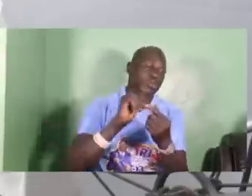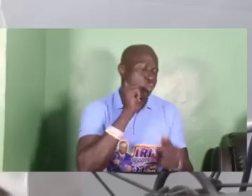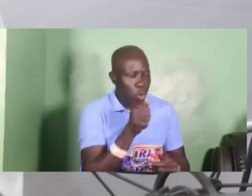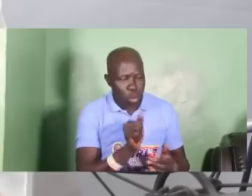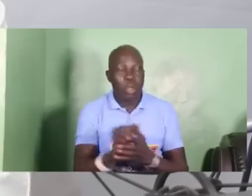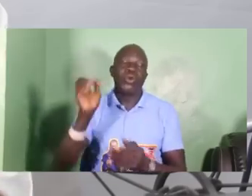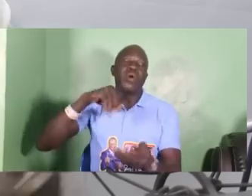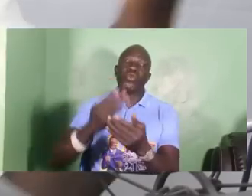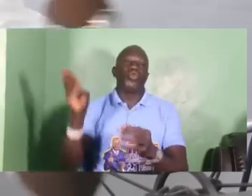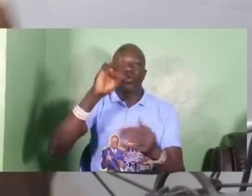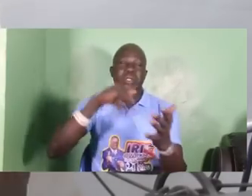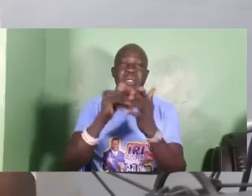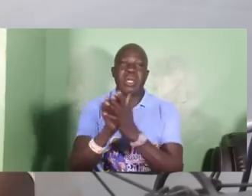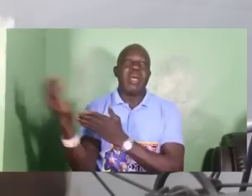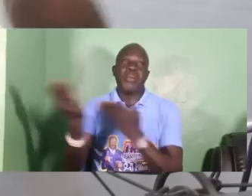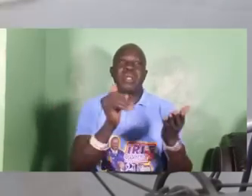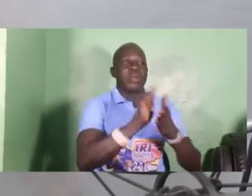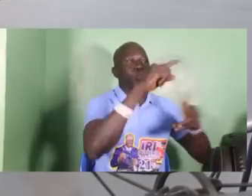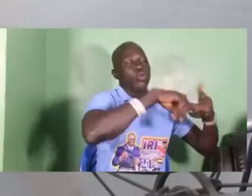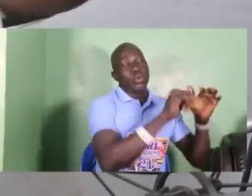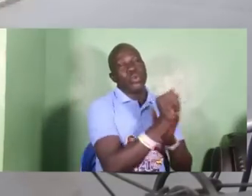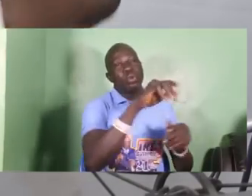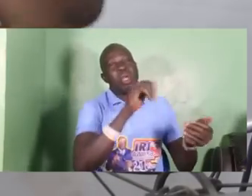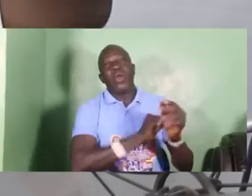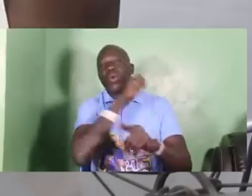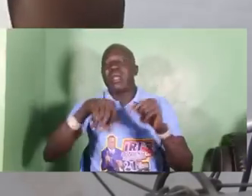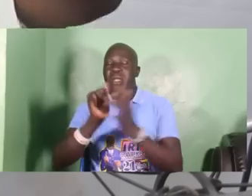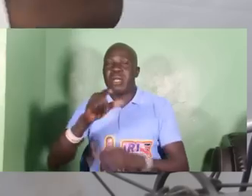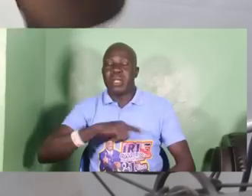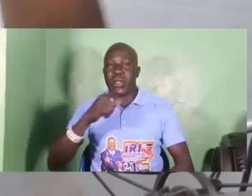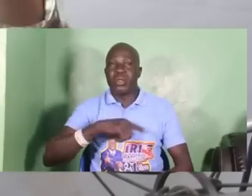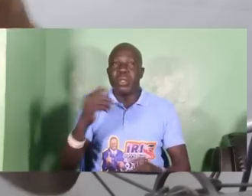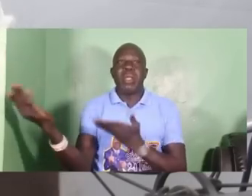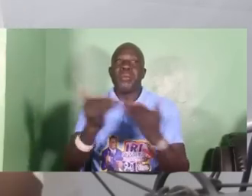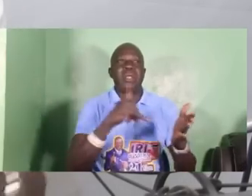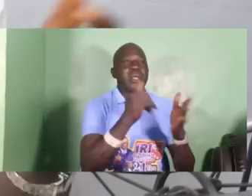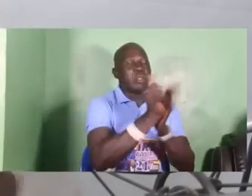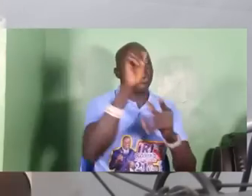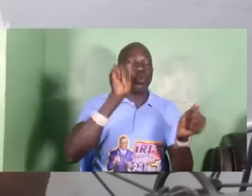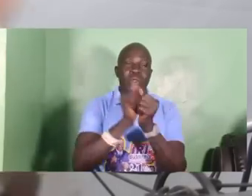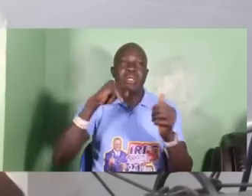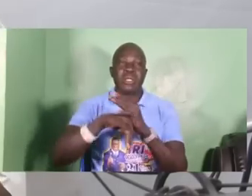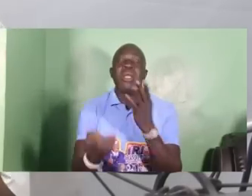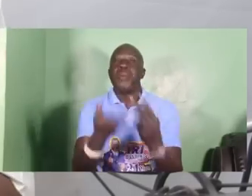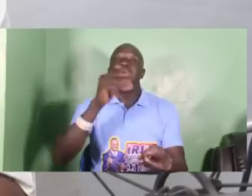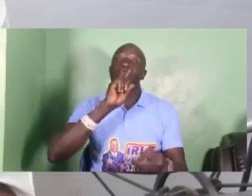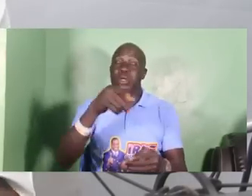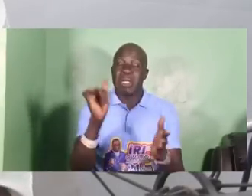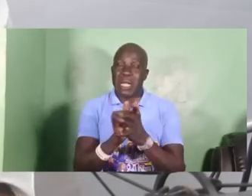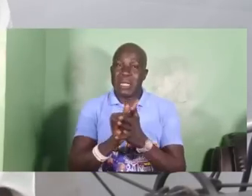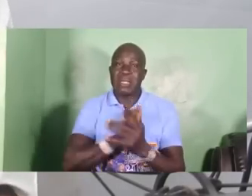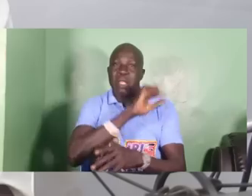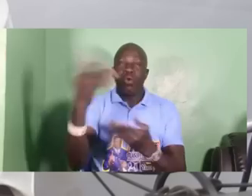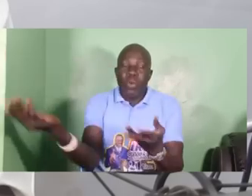to it tomorrow. You also use part of it. Then you come with the remaining. If you're in Lagos City, come along with this. Make